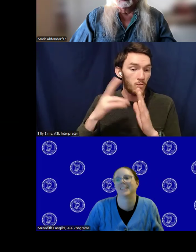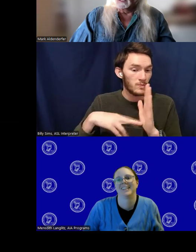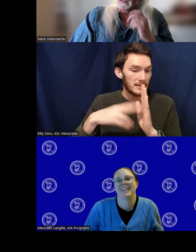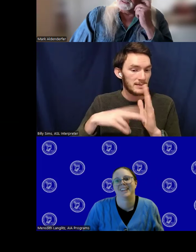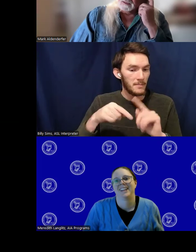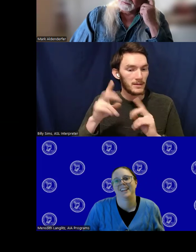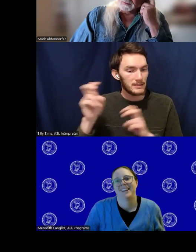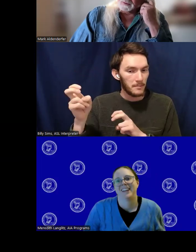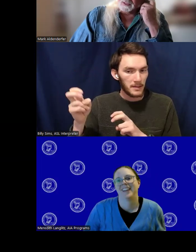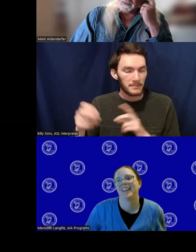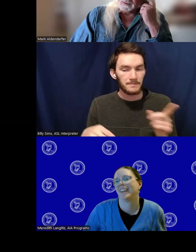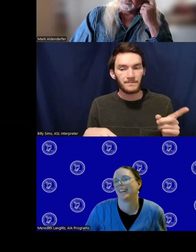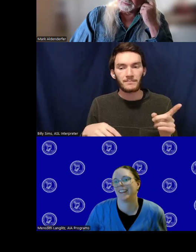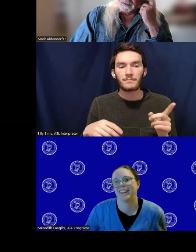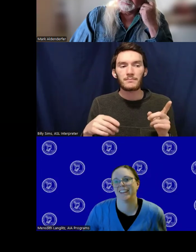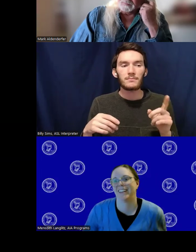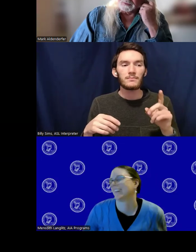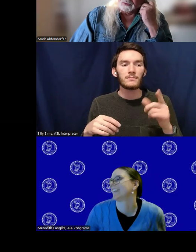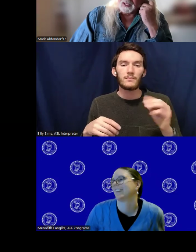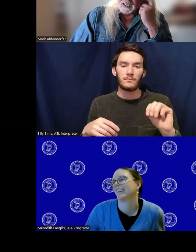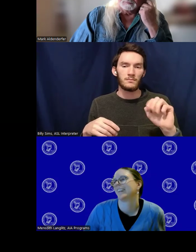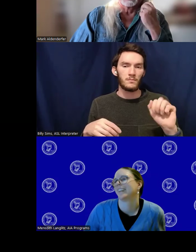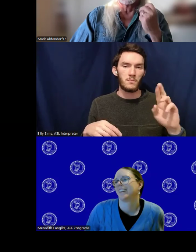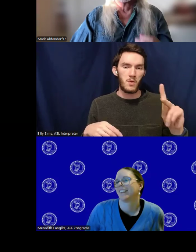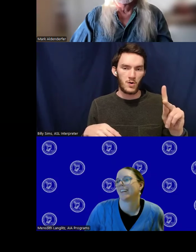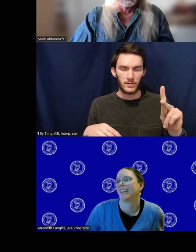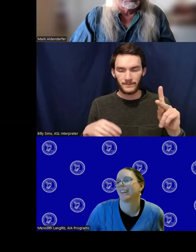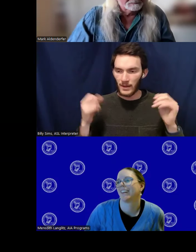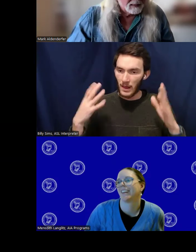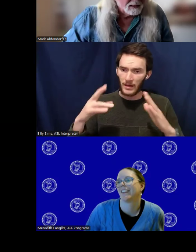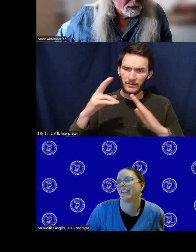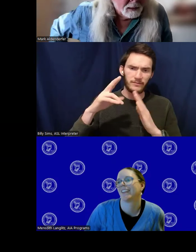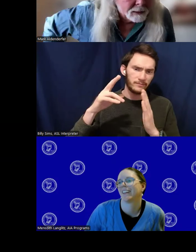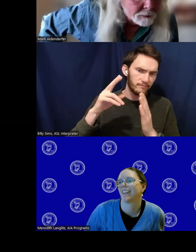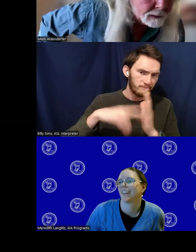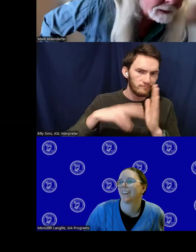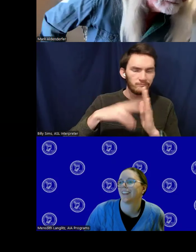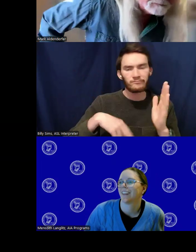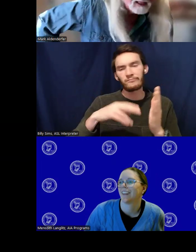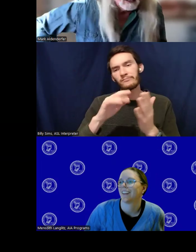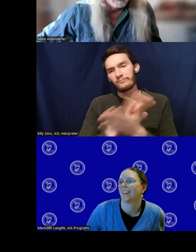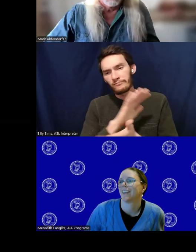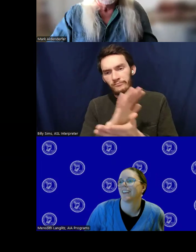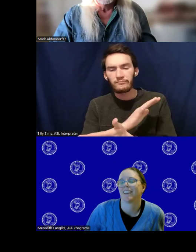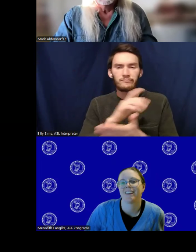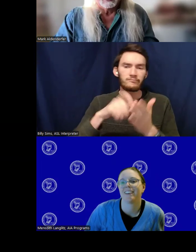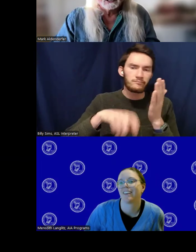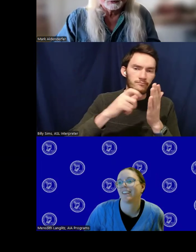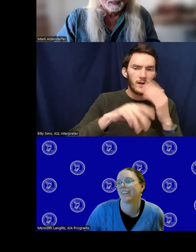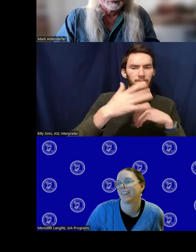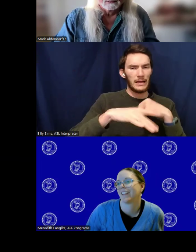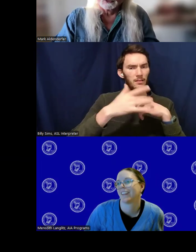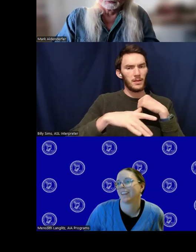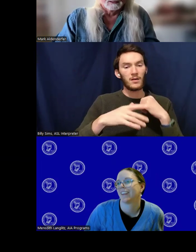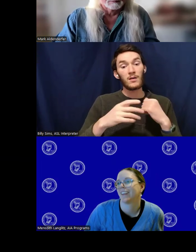topic. Oh, there's a lot of stuff out there. There's a lot of literature. You know, a lot of the